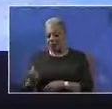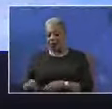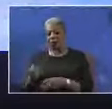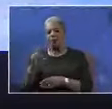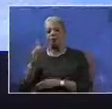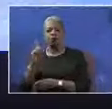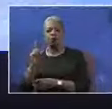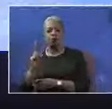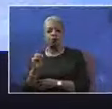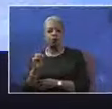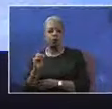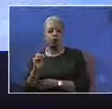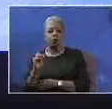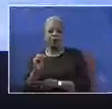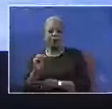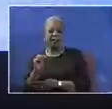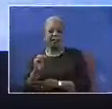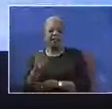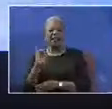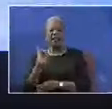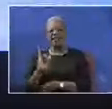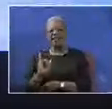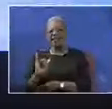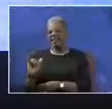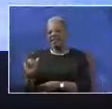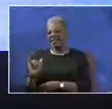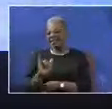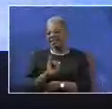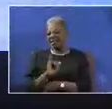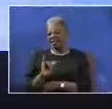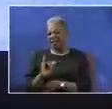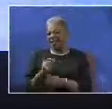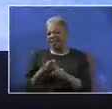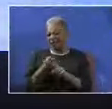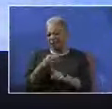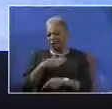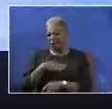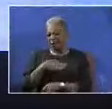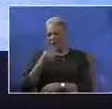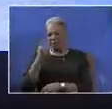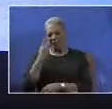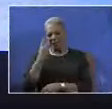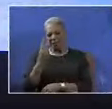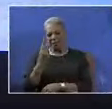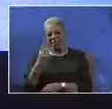it is, from our lens, from our perspective, it is contradictory.